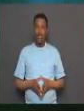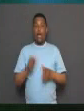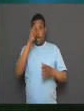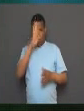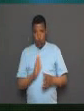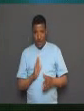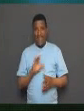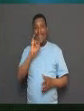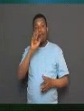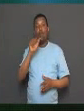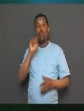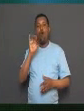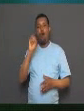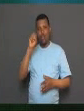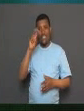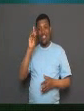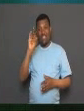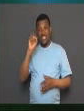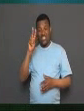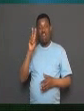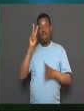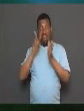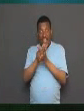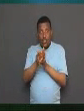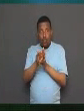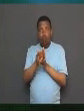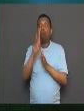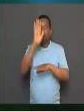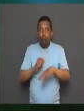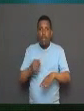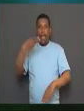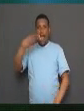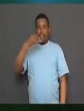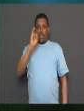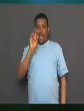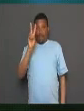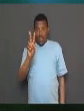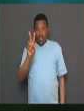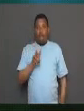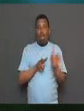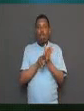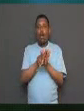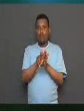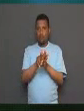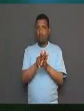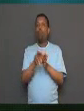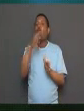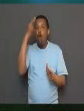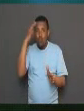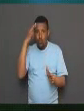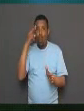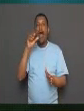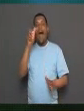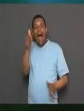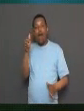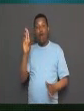Human immunodeficiency virus, known as HIV, is the virus that causes